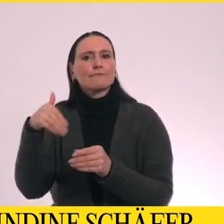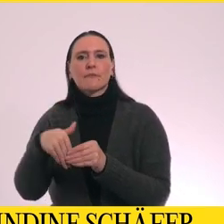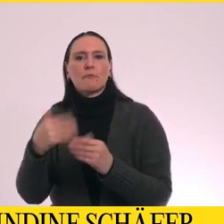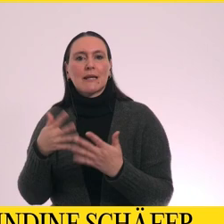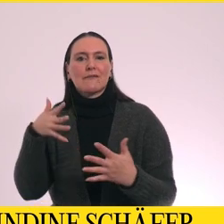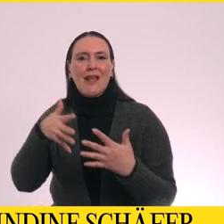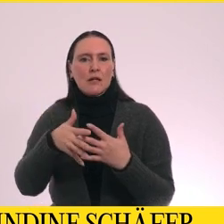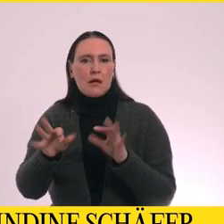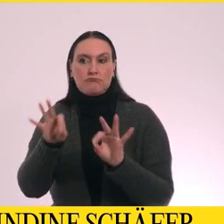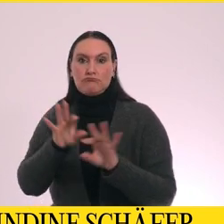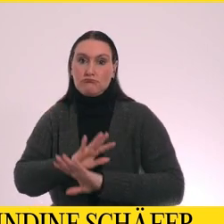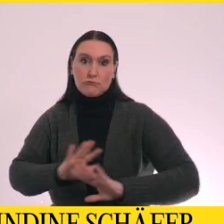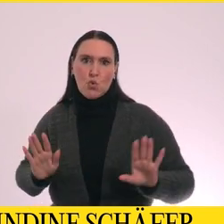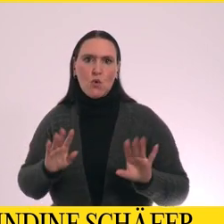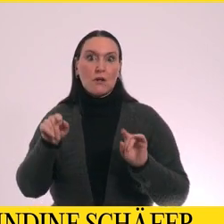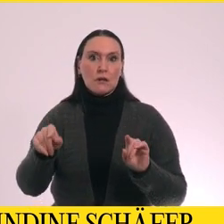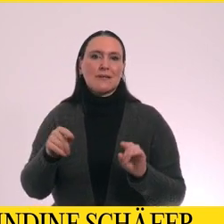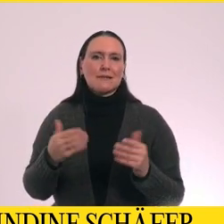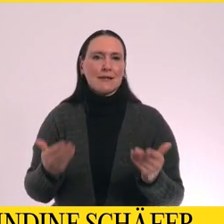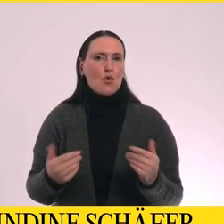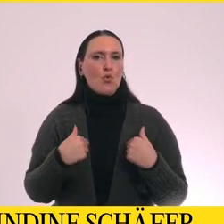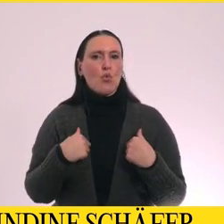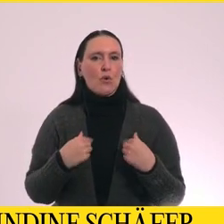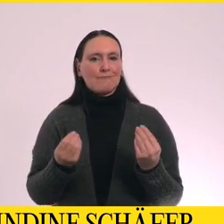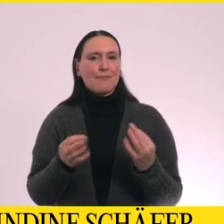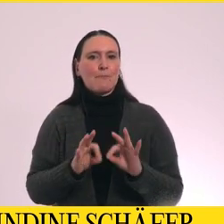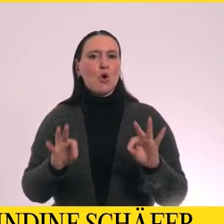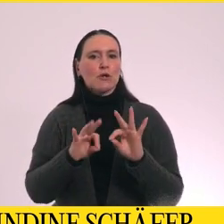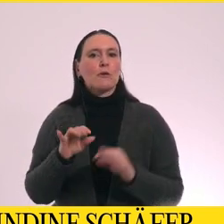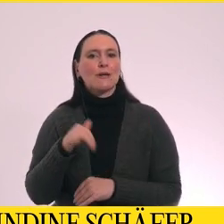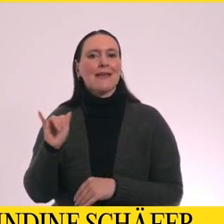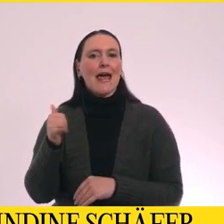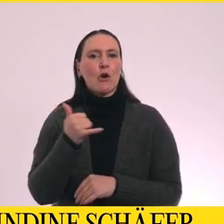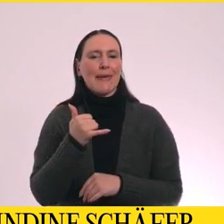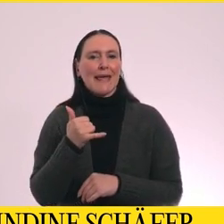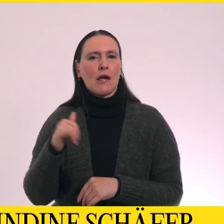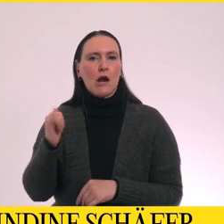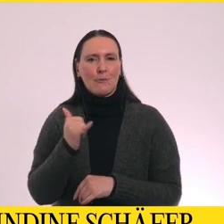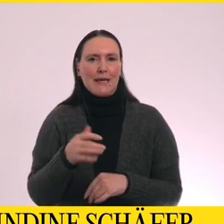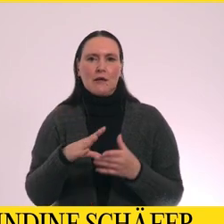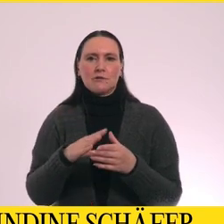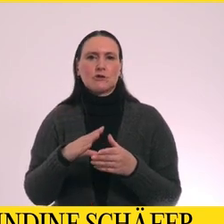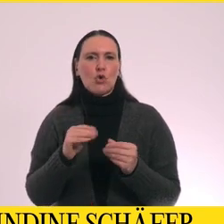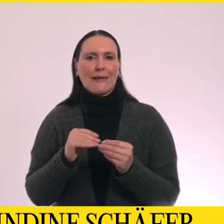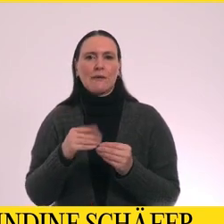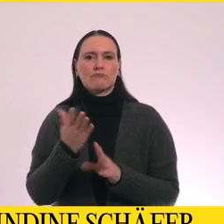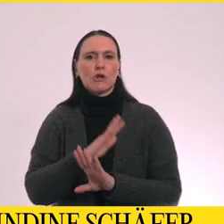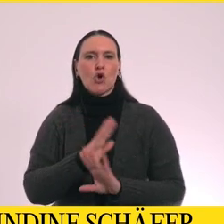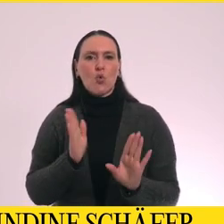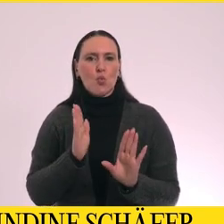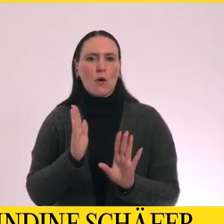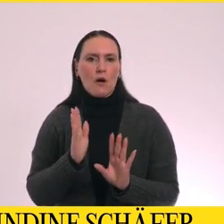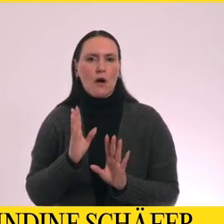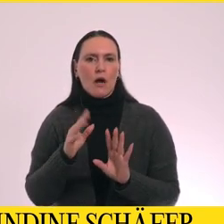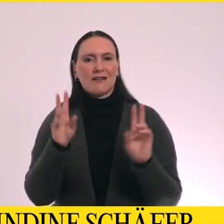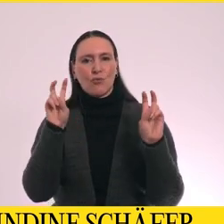on a segment of the Arabic literature where when we write comedy, we say we want to tell the story without makeup, and